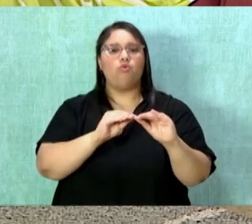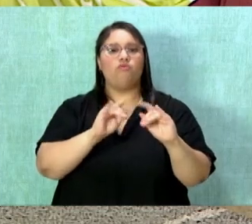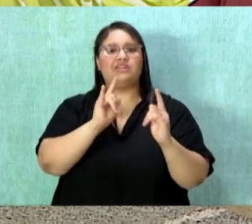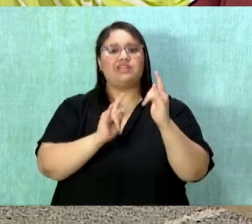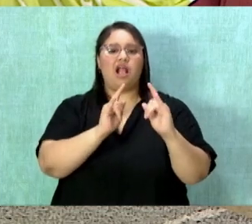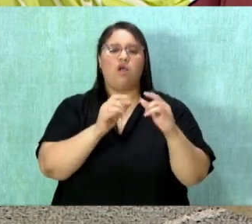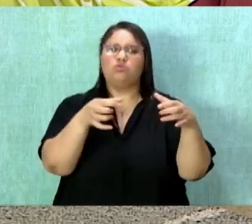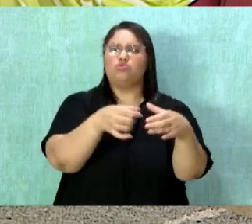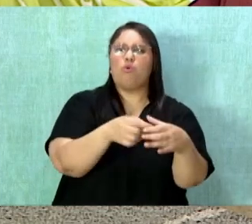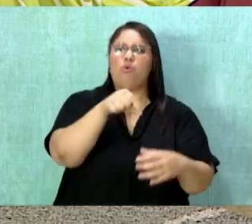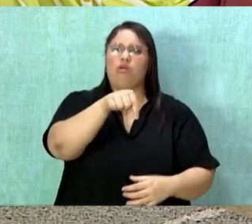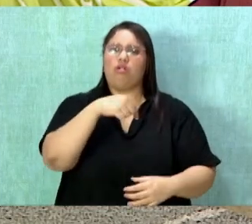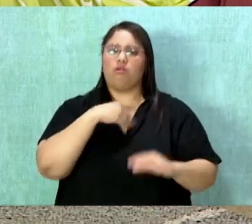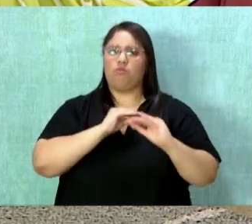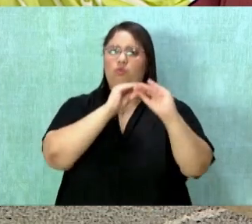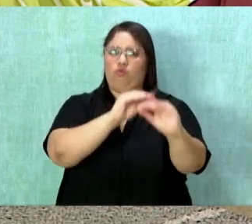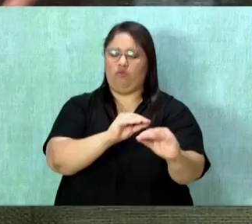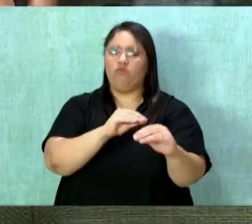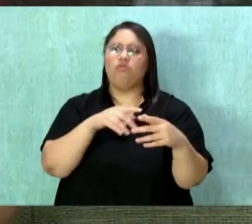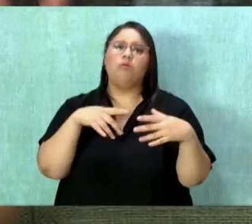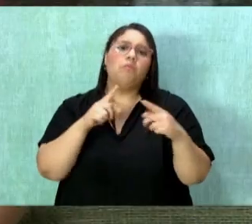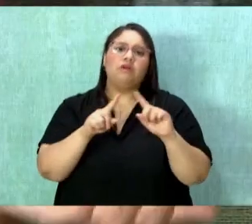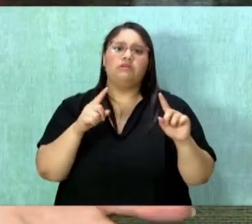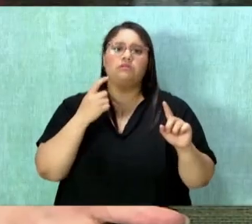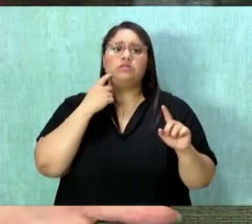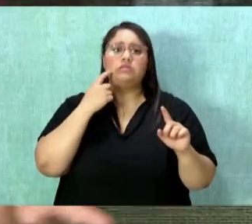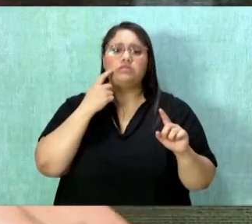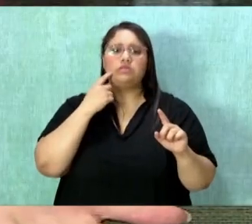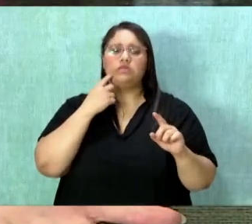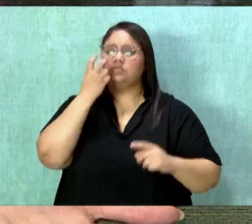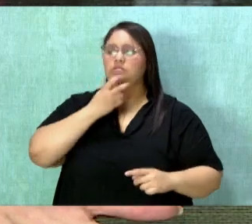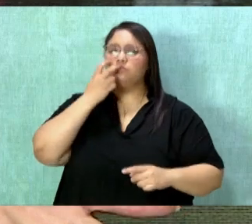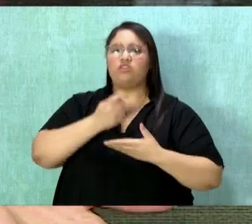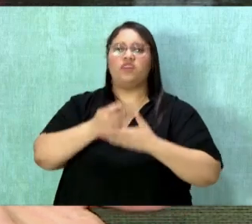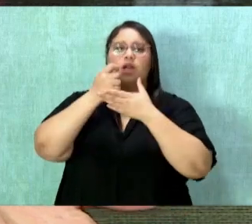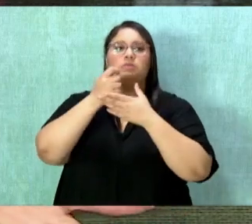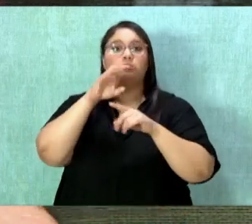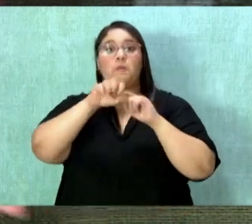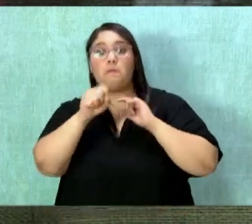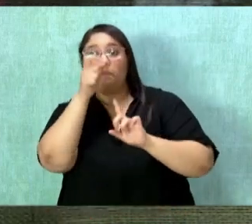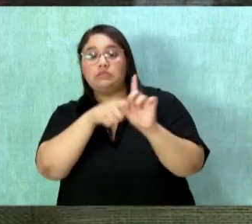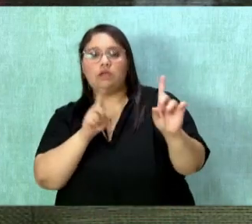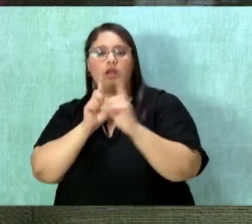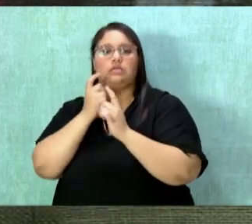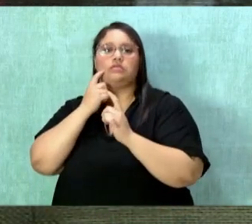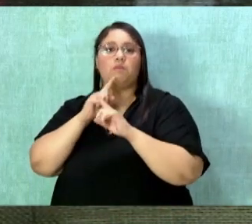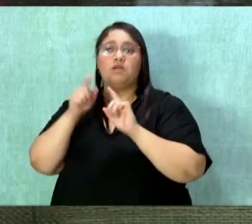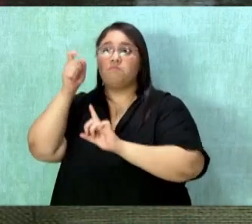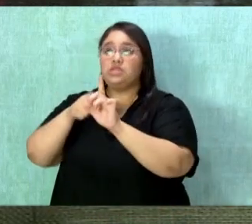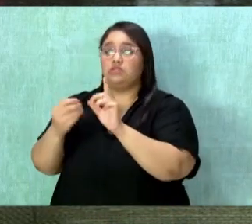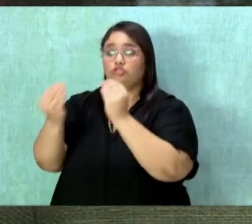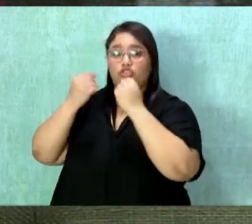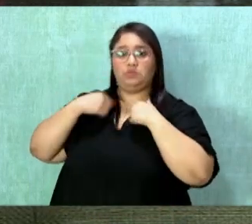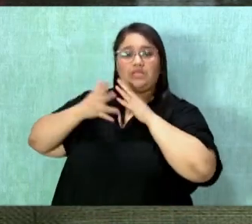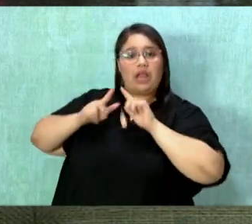town. And it was easier to find a speech therapist. Okay. But finding someone that can teach me sign